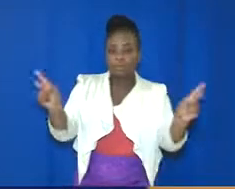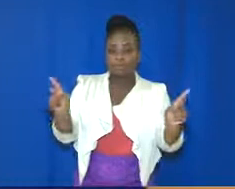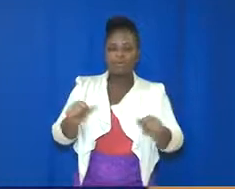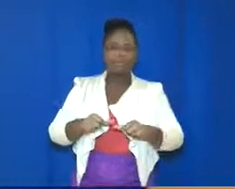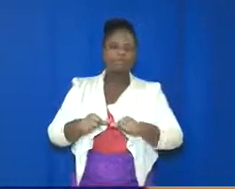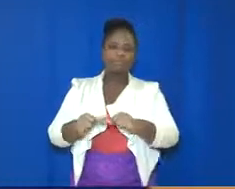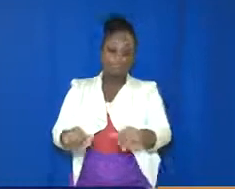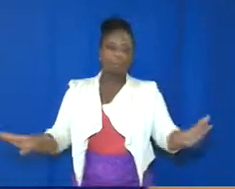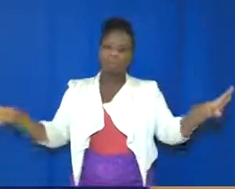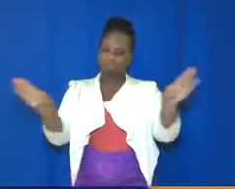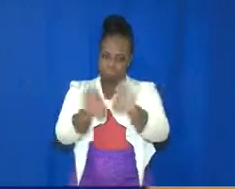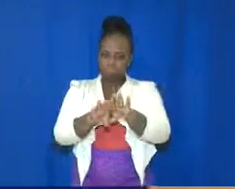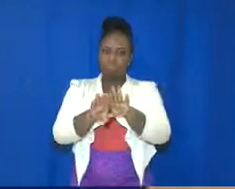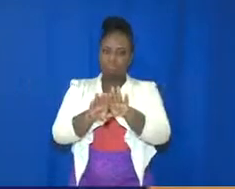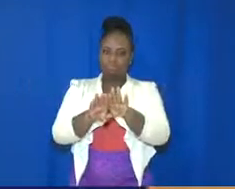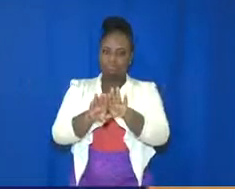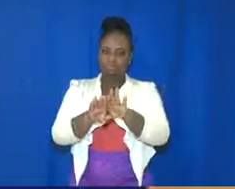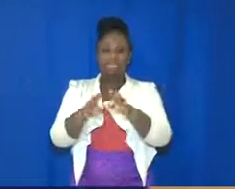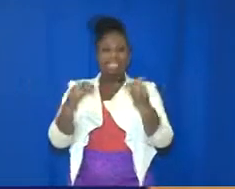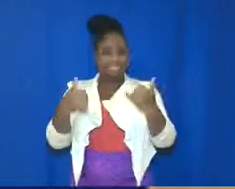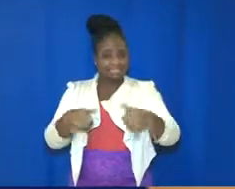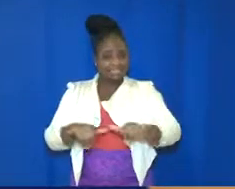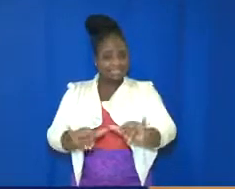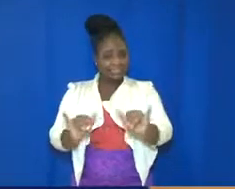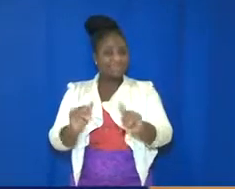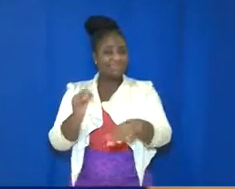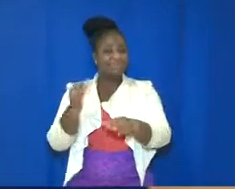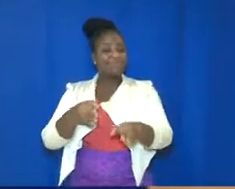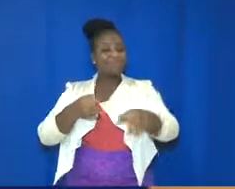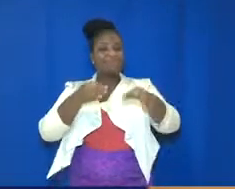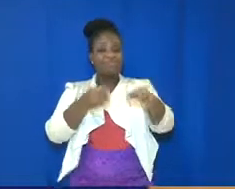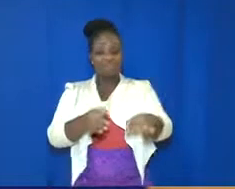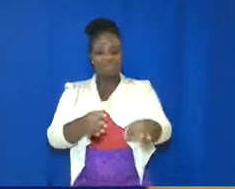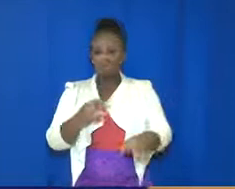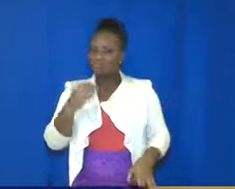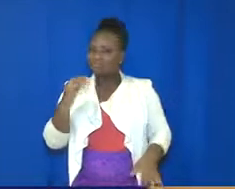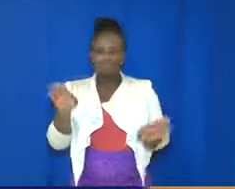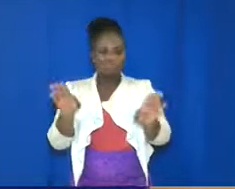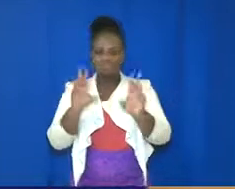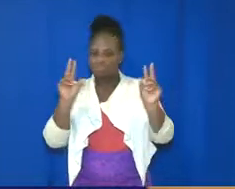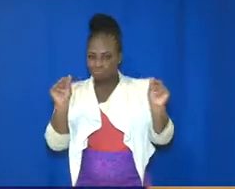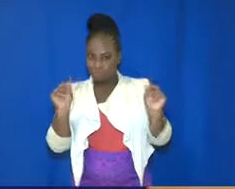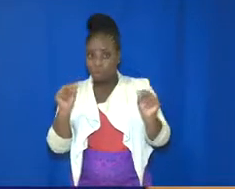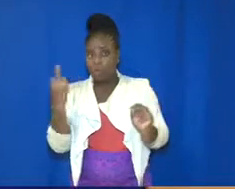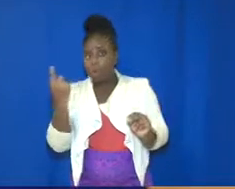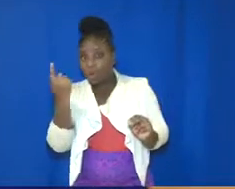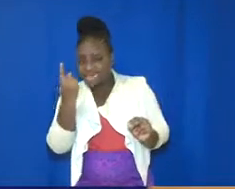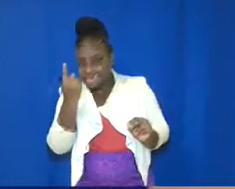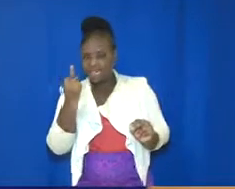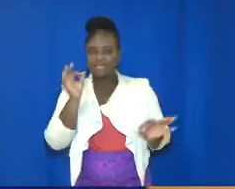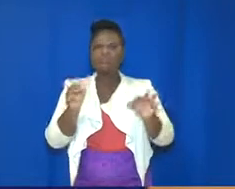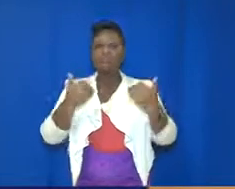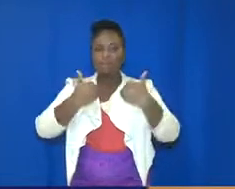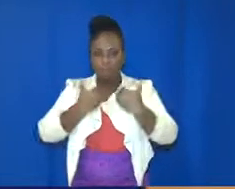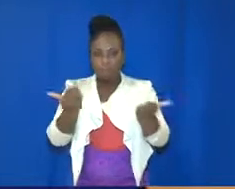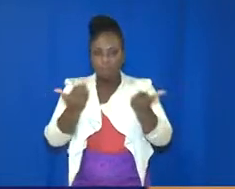public, continue to remain closed. There's still a ban on funerals, other than private burials conducted with